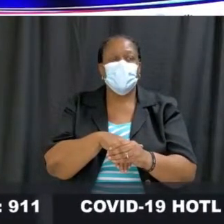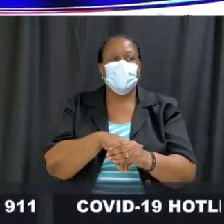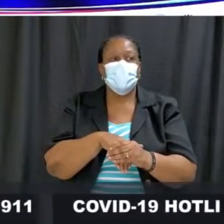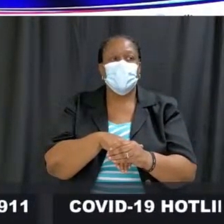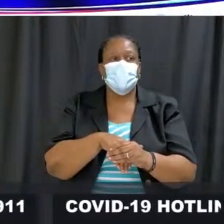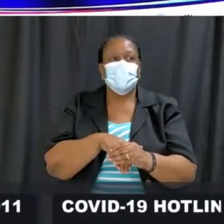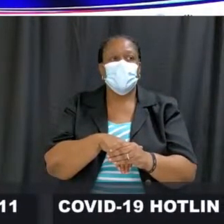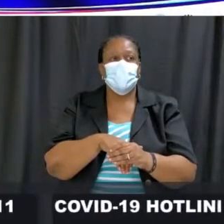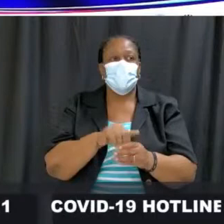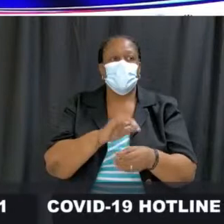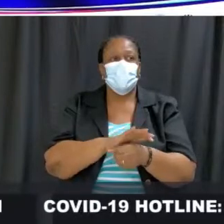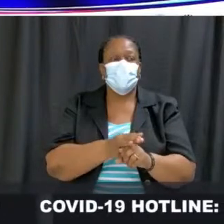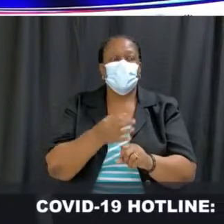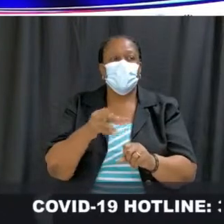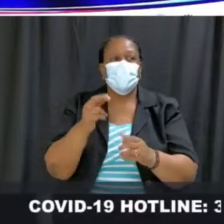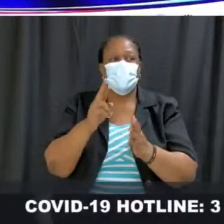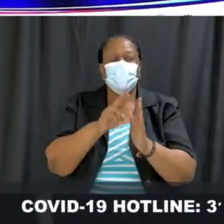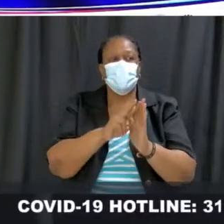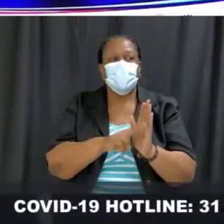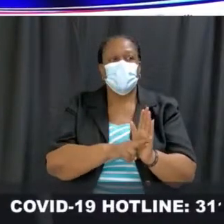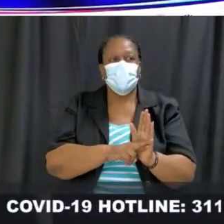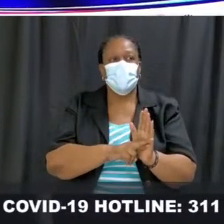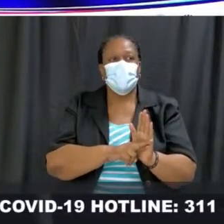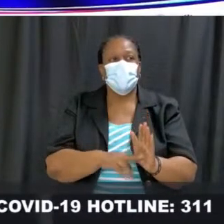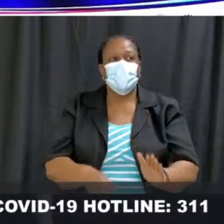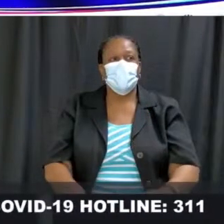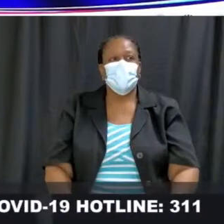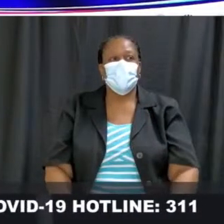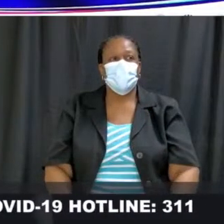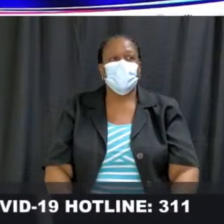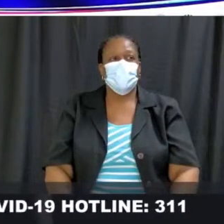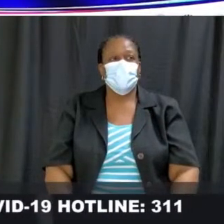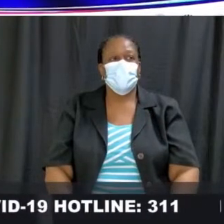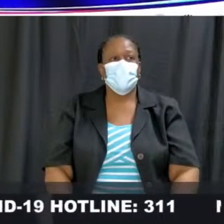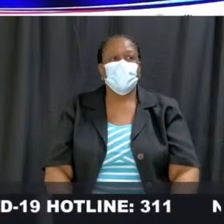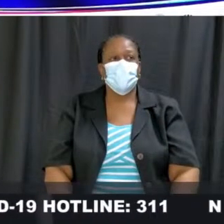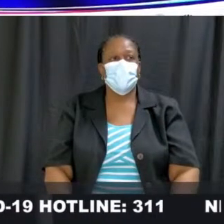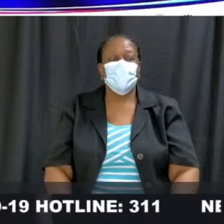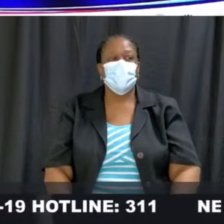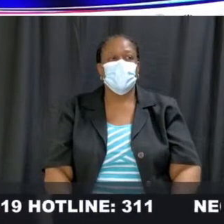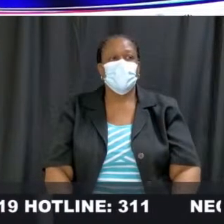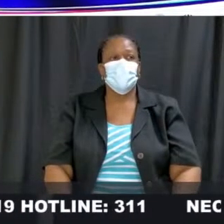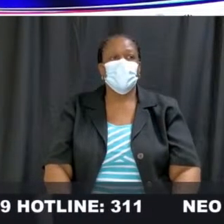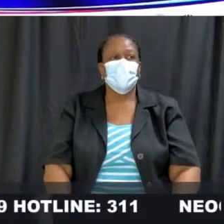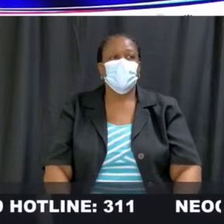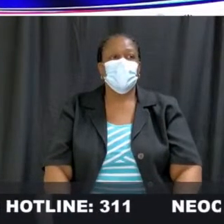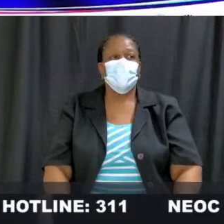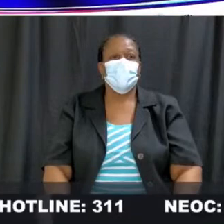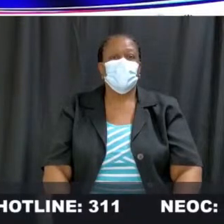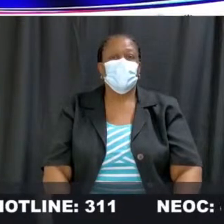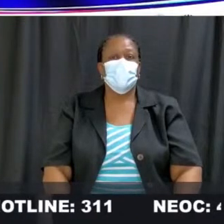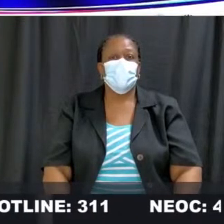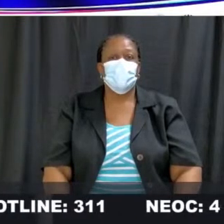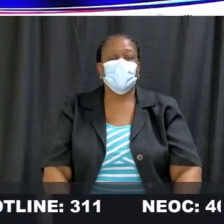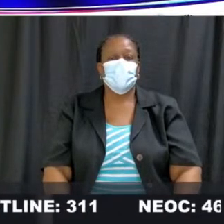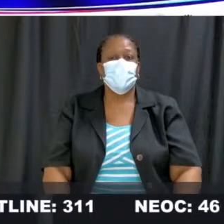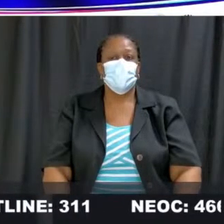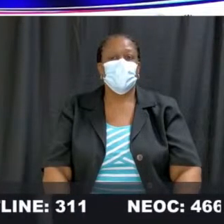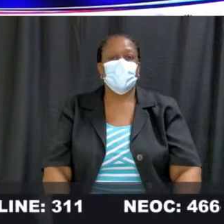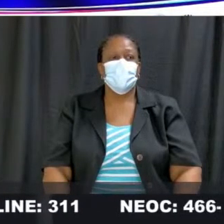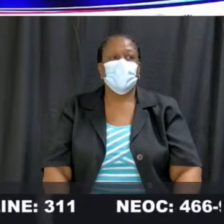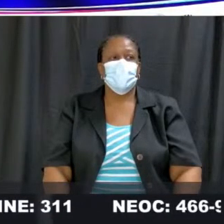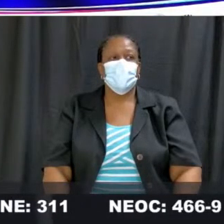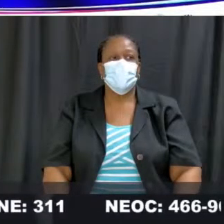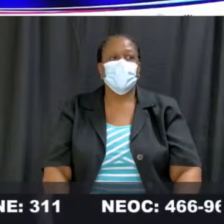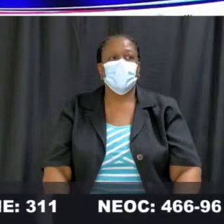Will the COVID-19 task force add the hospitalization data to the COVID-19 situation